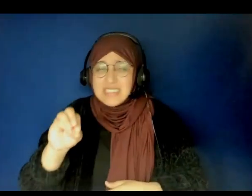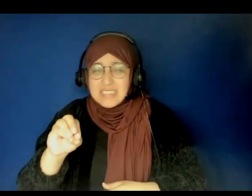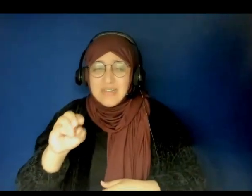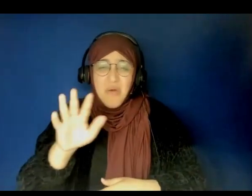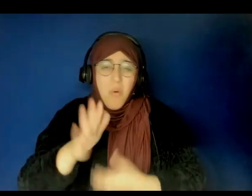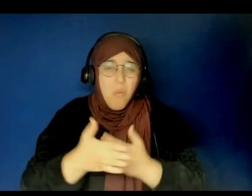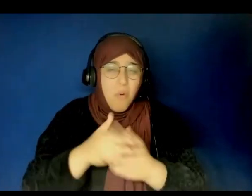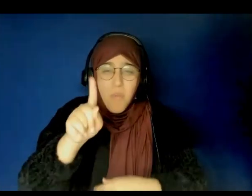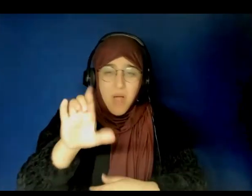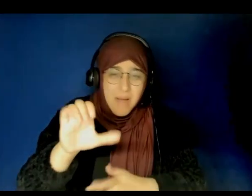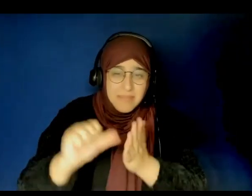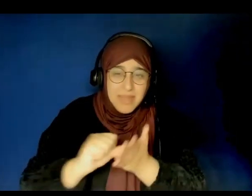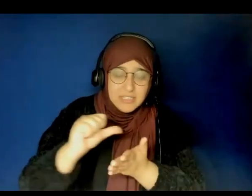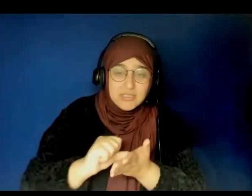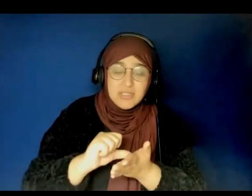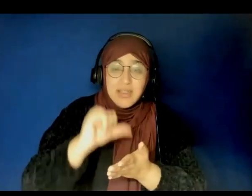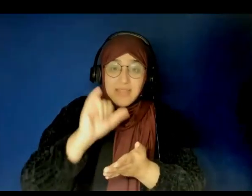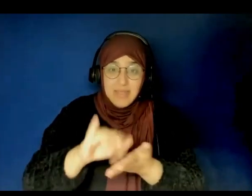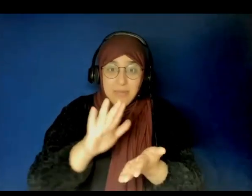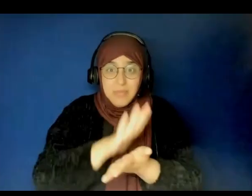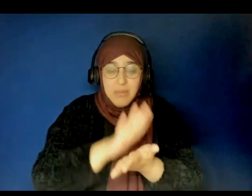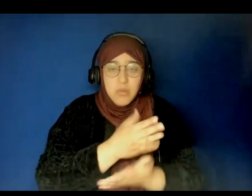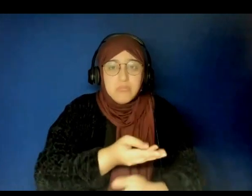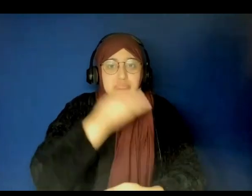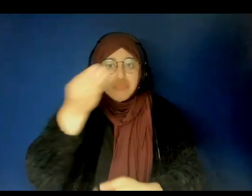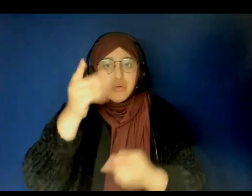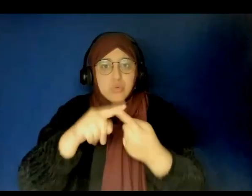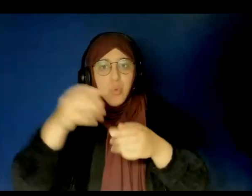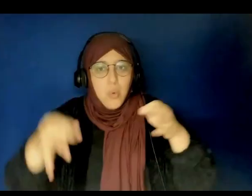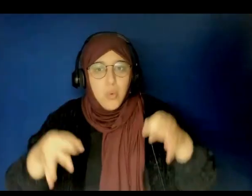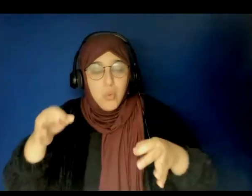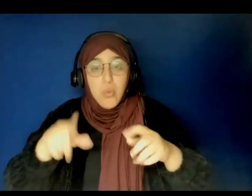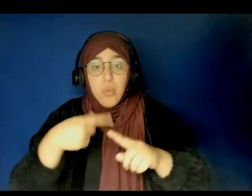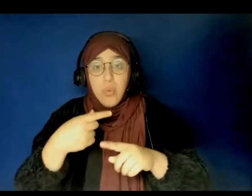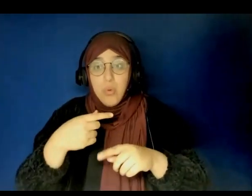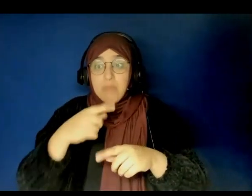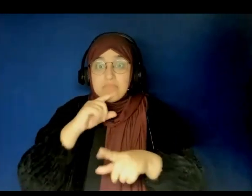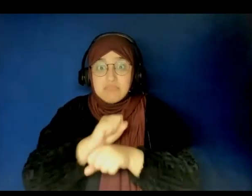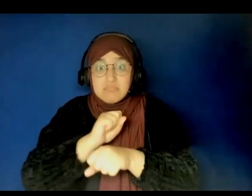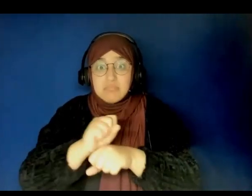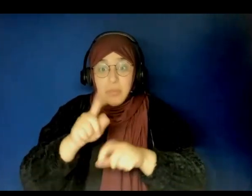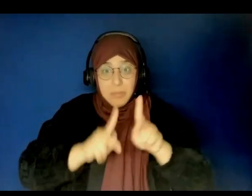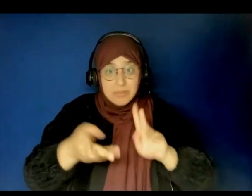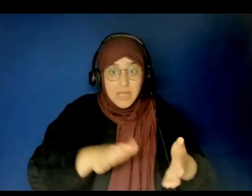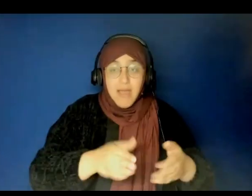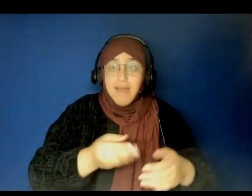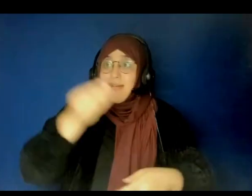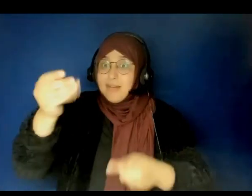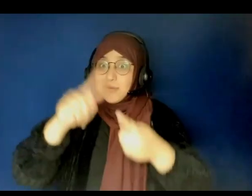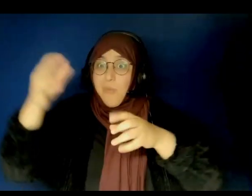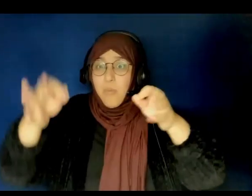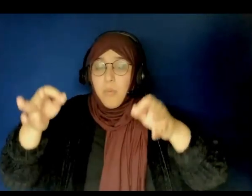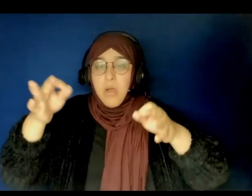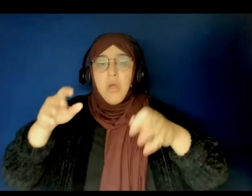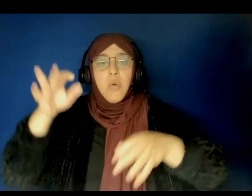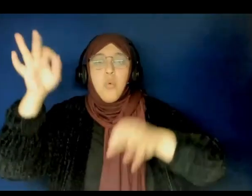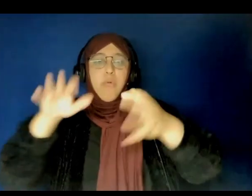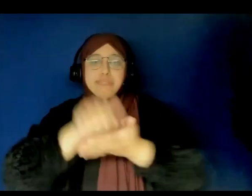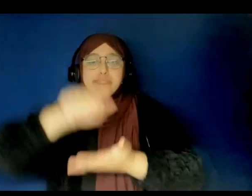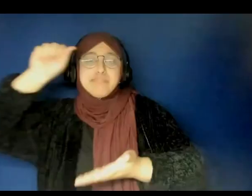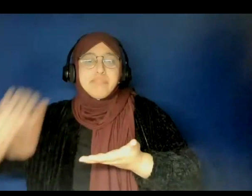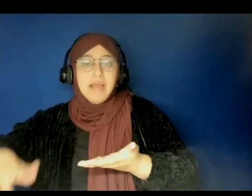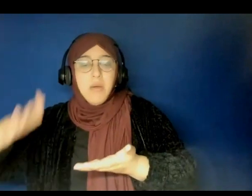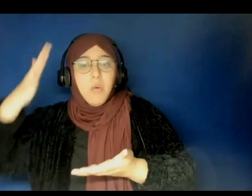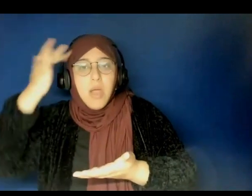And those were taken to court a few times when people died and thrown out of court because the unnecessary